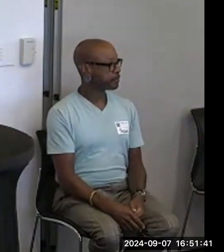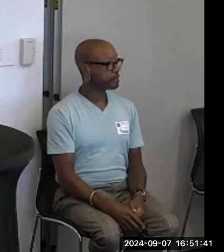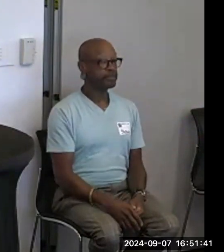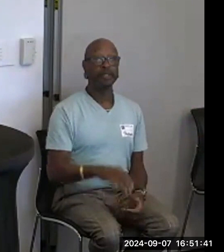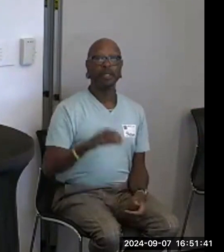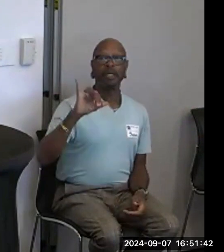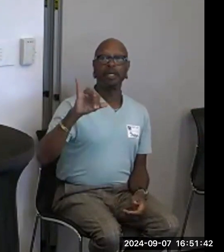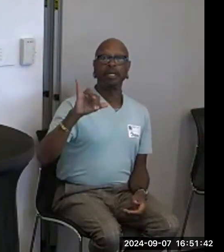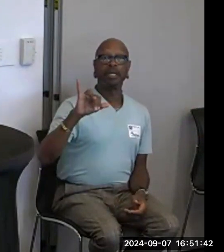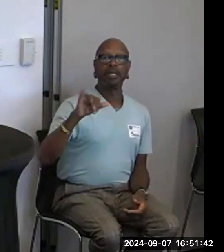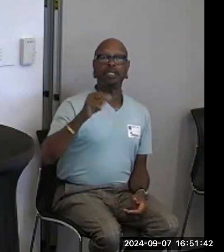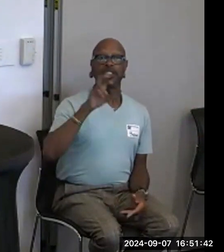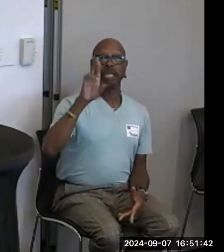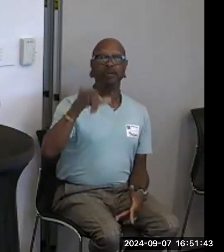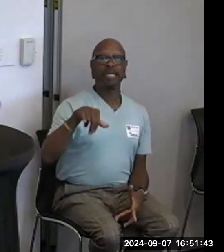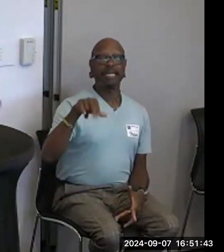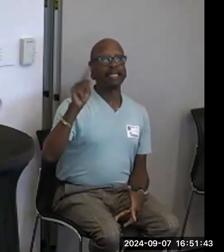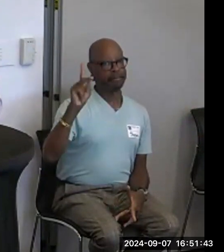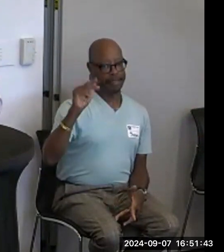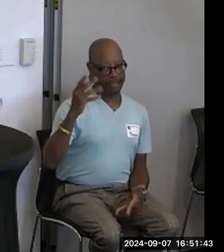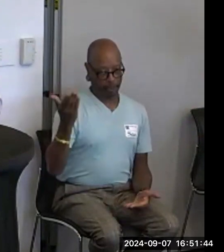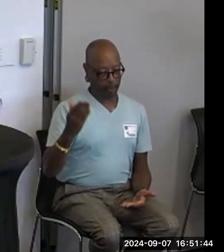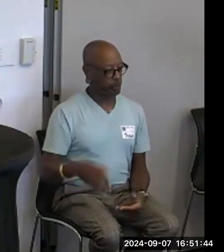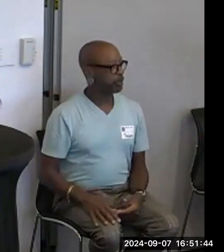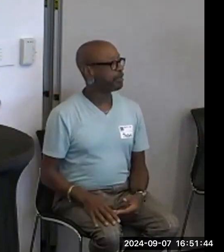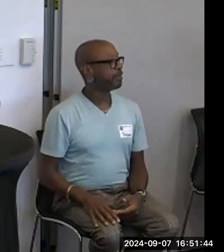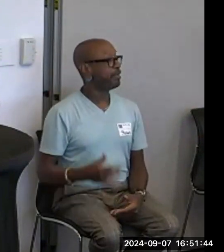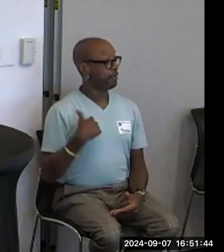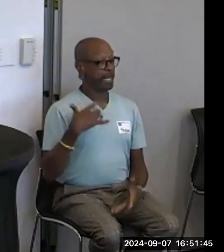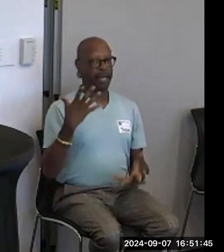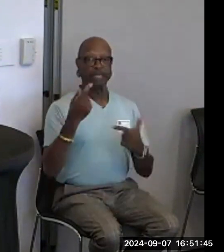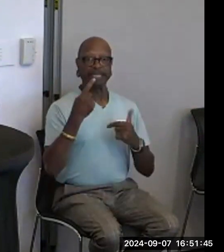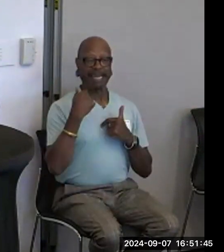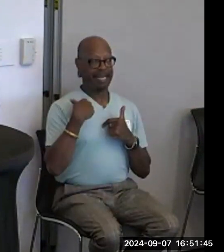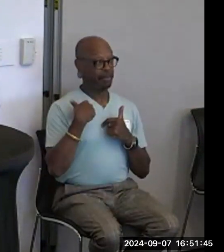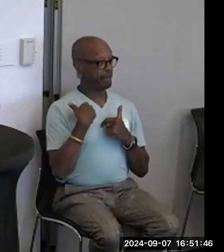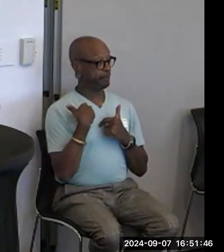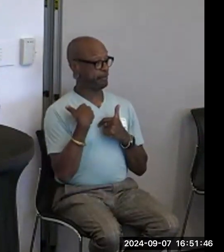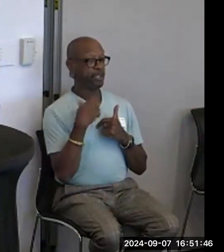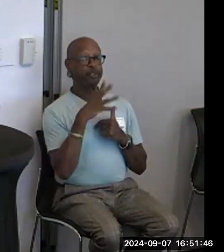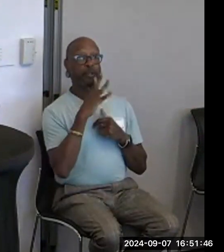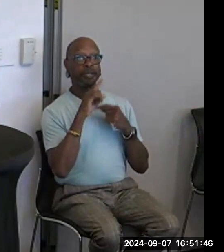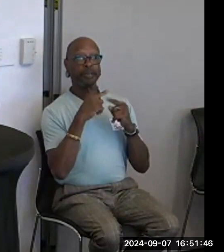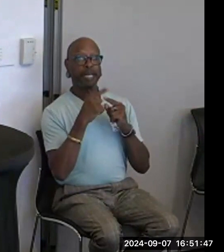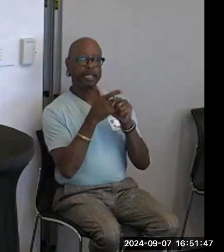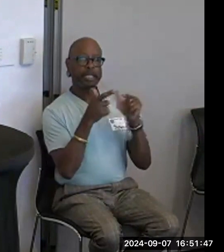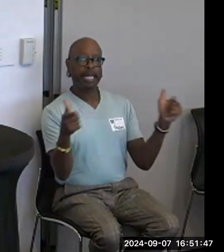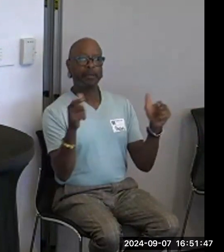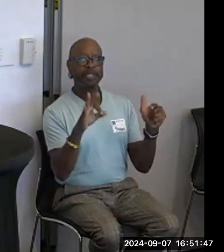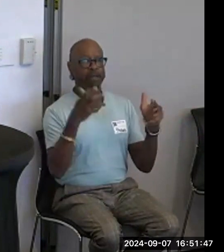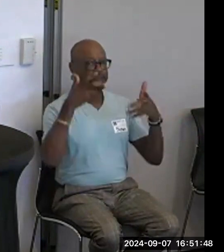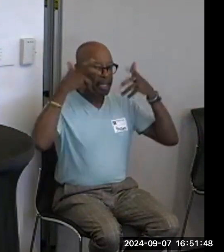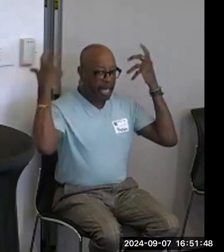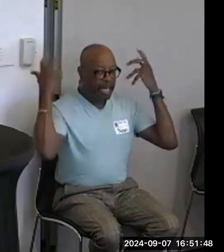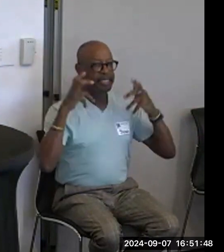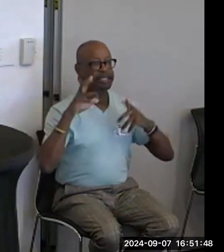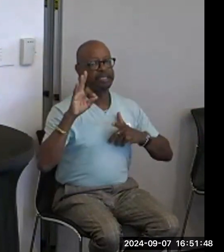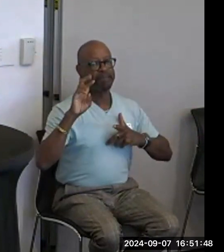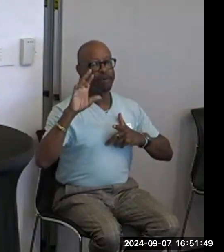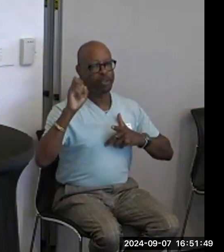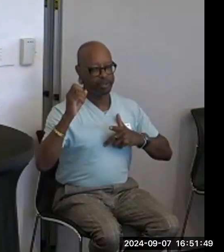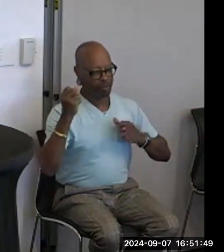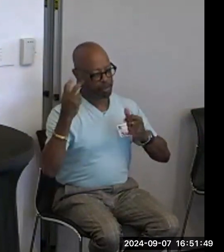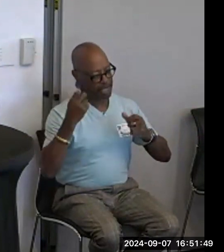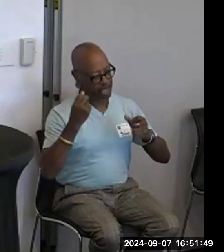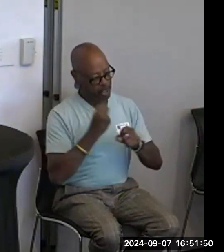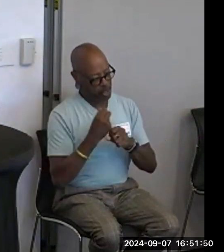Jerry Kuns here, and I want to say I've been talking about the language of lines for so many